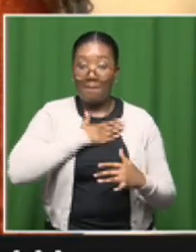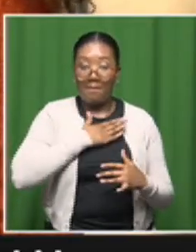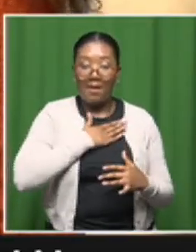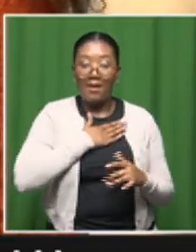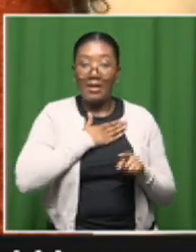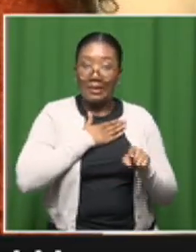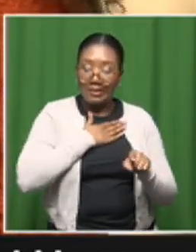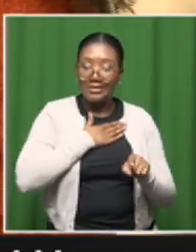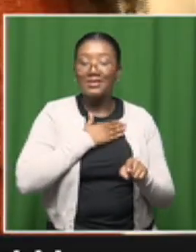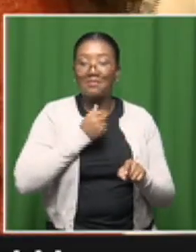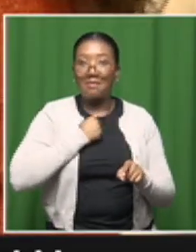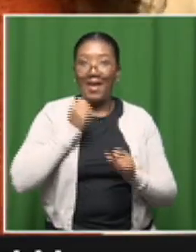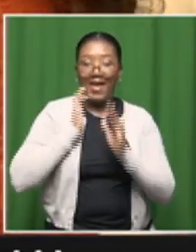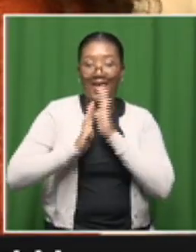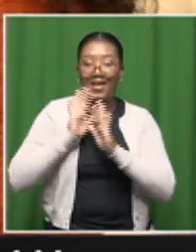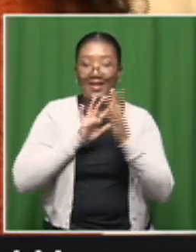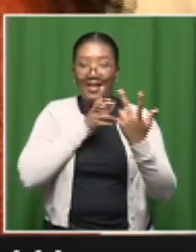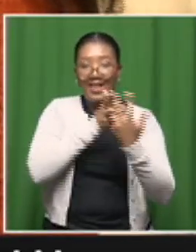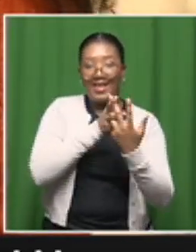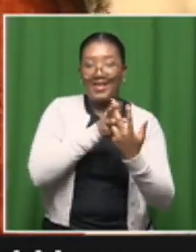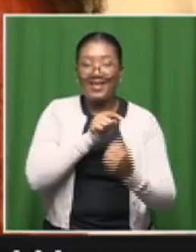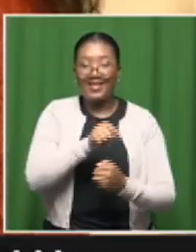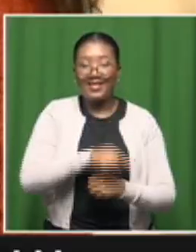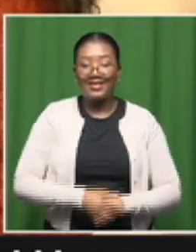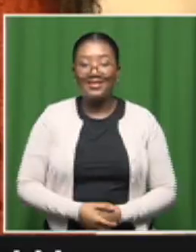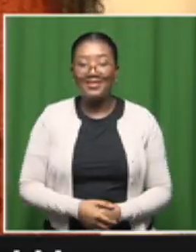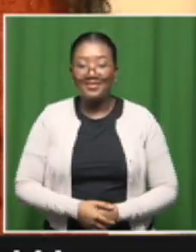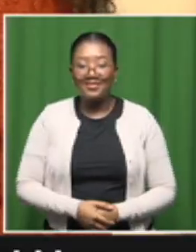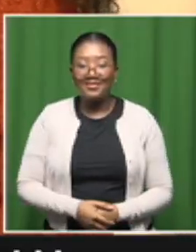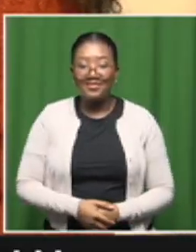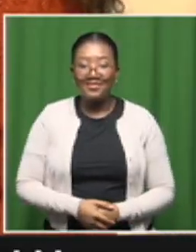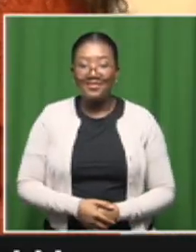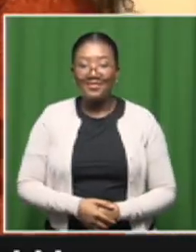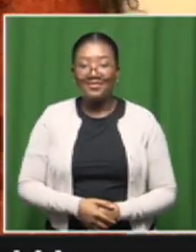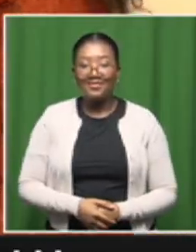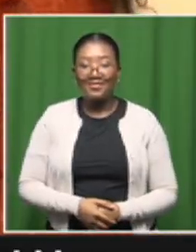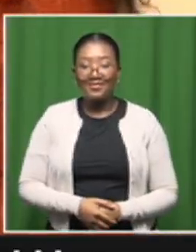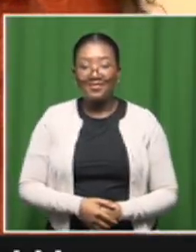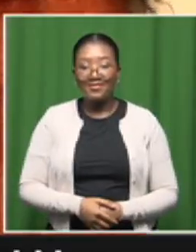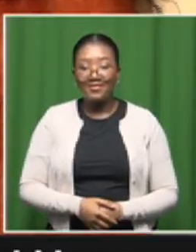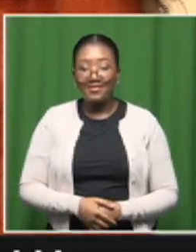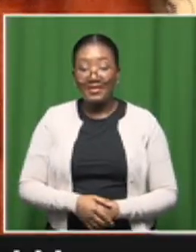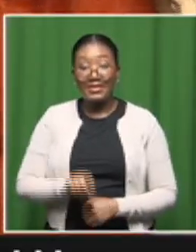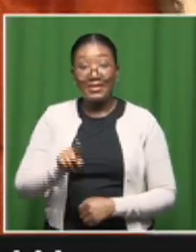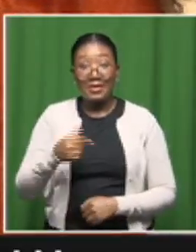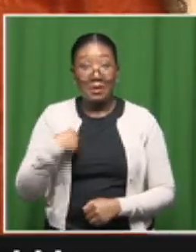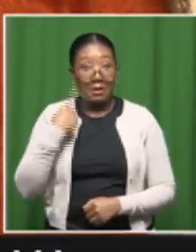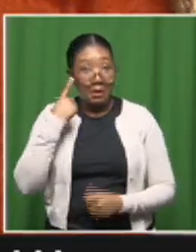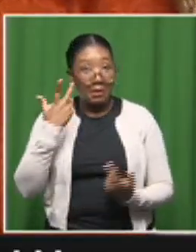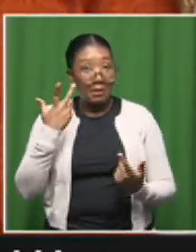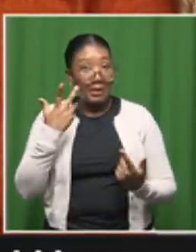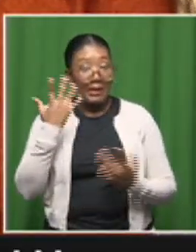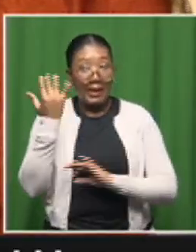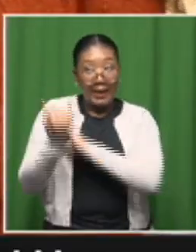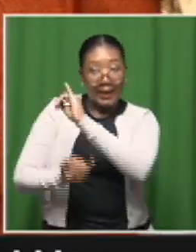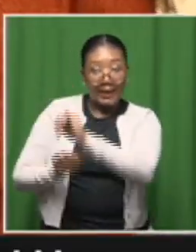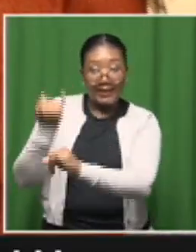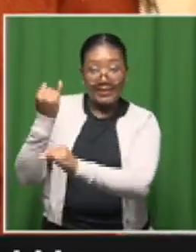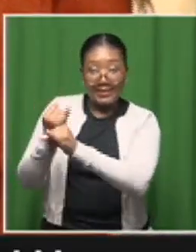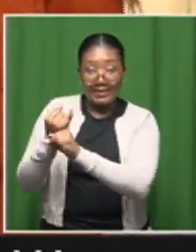tributary 1. Okay. And then just in closing, what kind of, do you see a mix of visitors in terms of international and